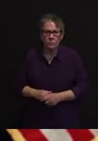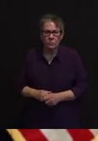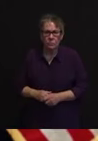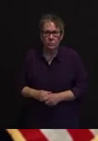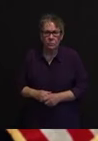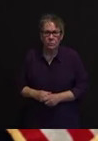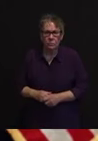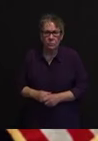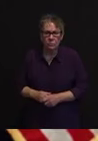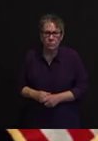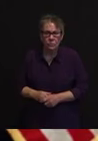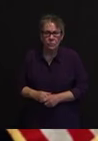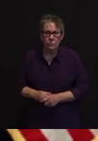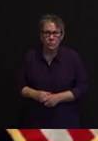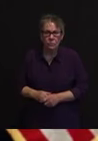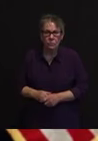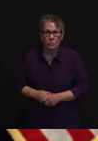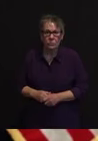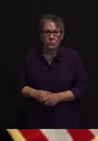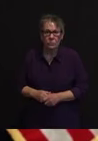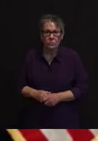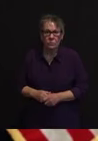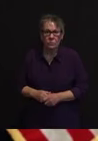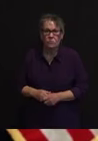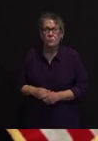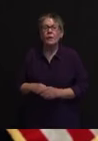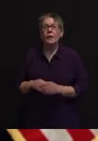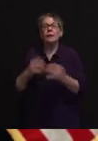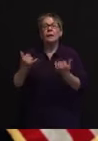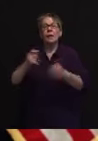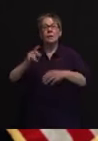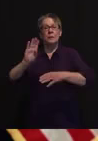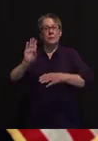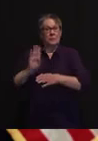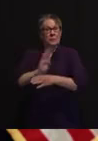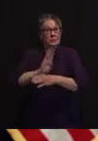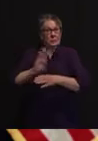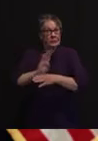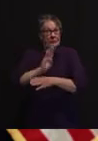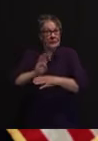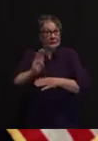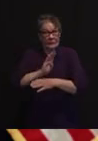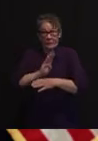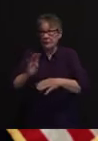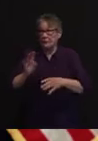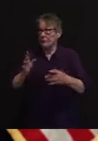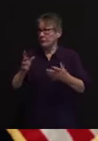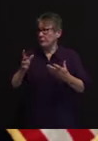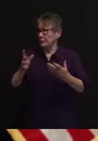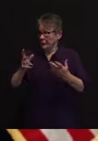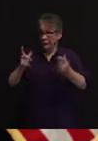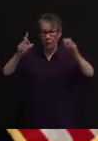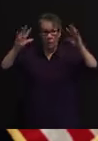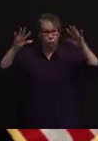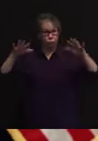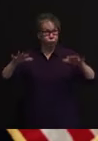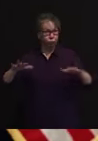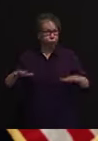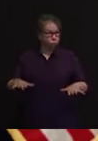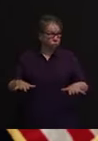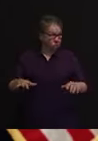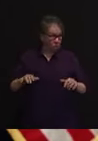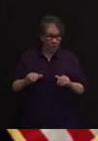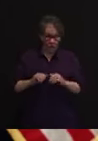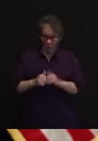third potential life associated with them, I'm told, no matter what we do. So that could be a reality, and please God